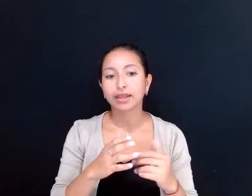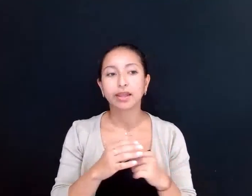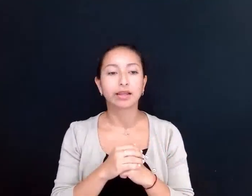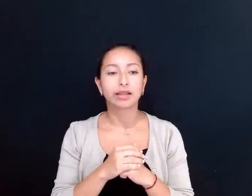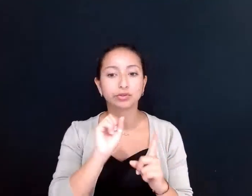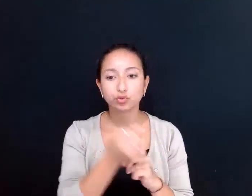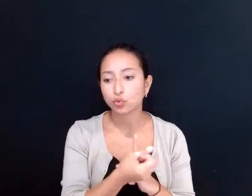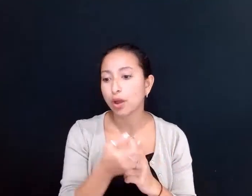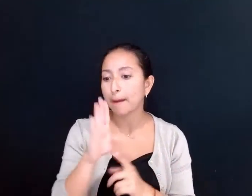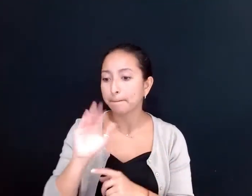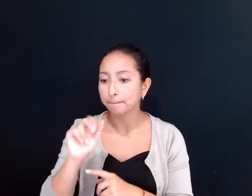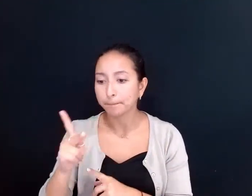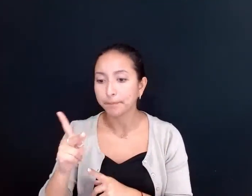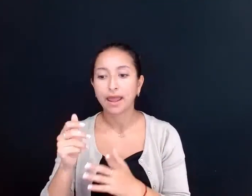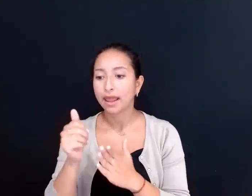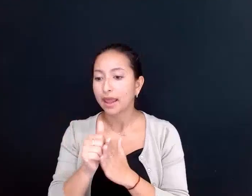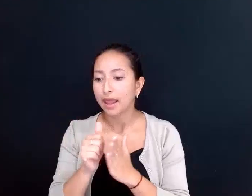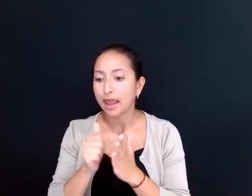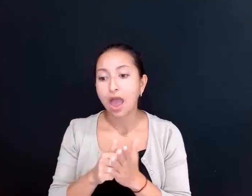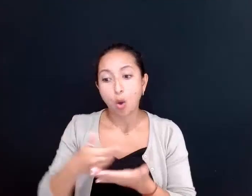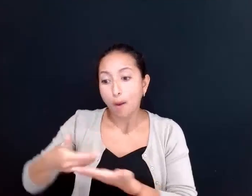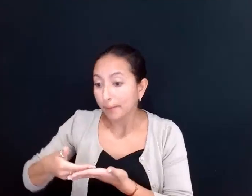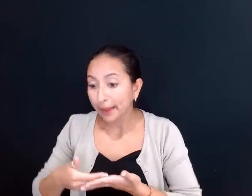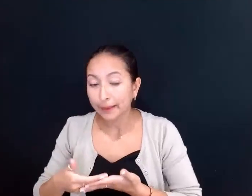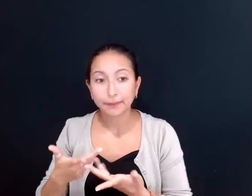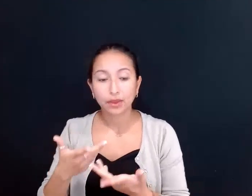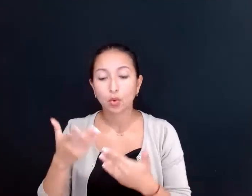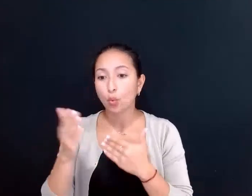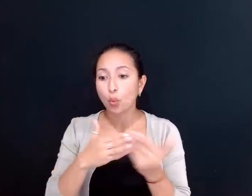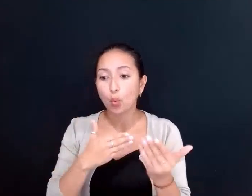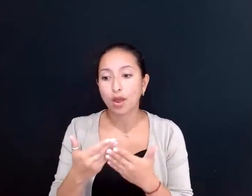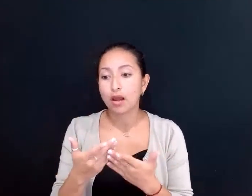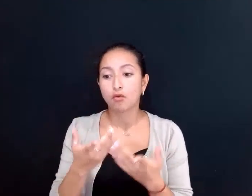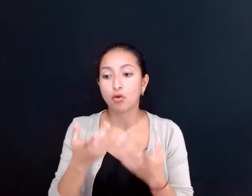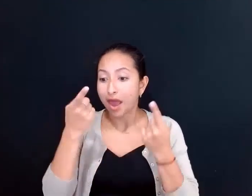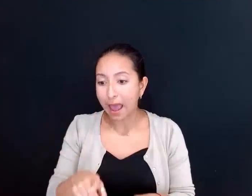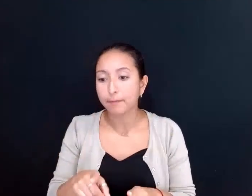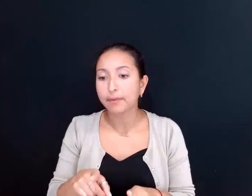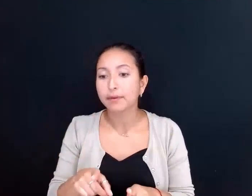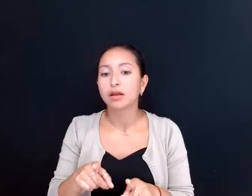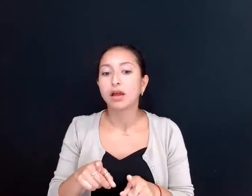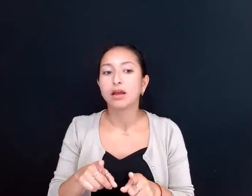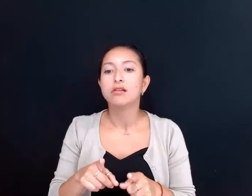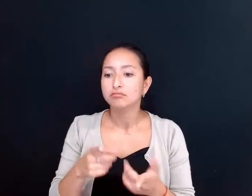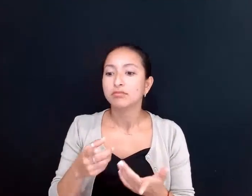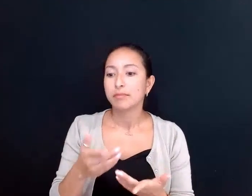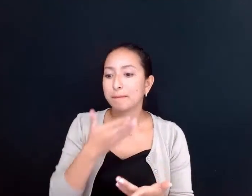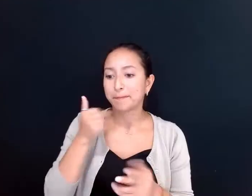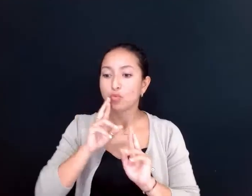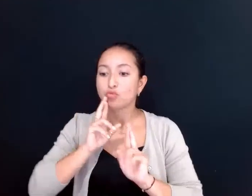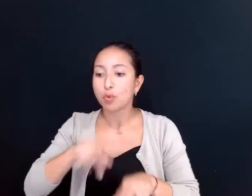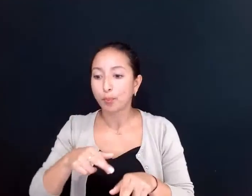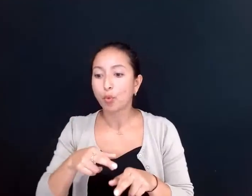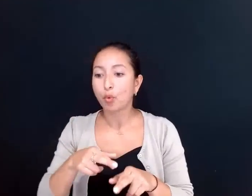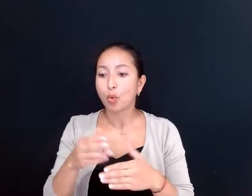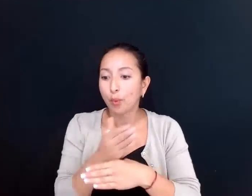new munchkin baby, that you report to us within 10 days. We definitely want to add, especially with an ABLE account, we